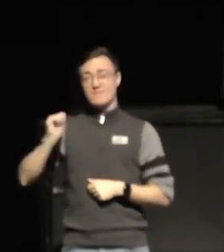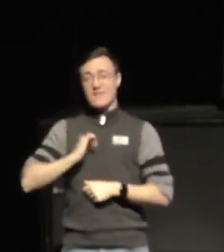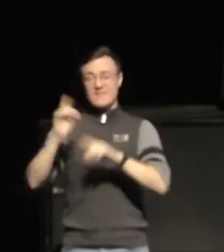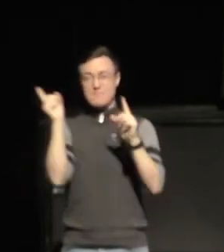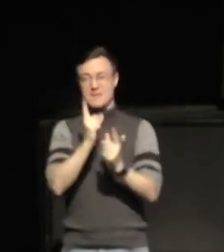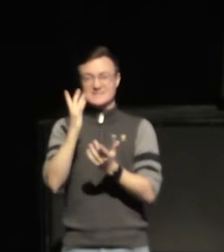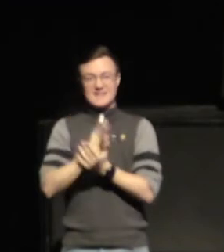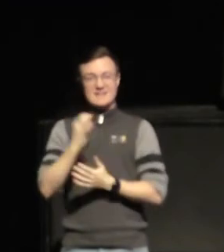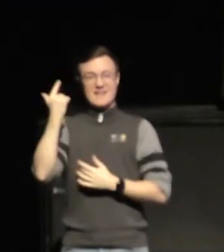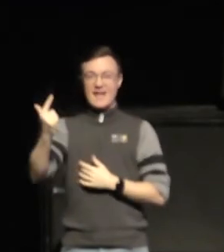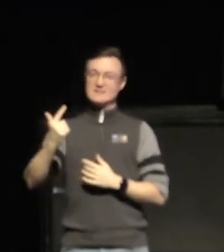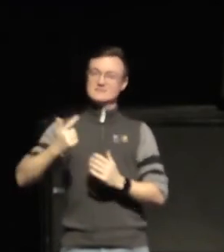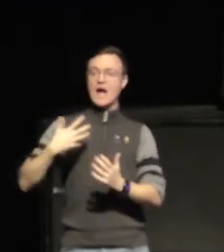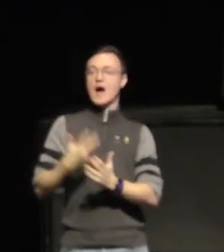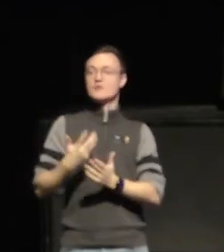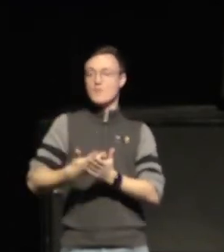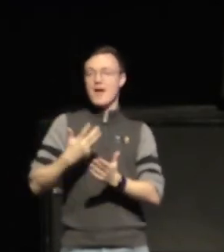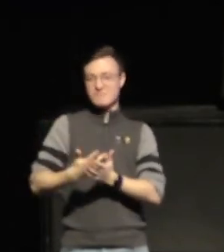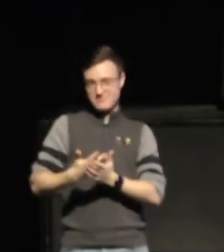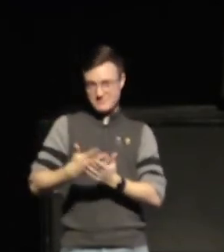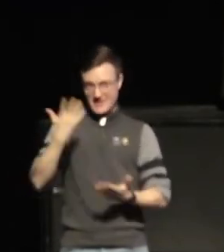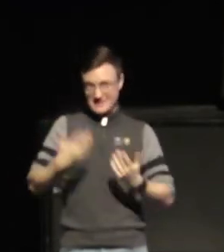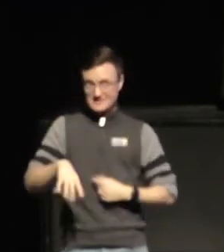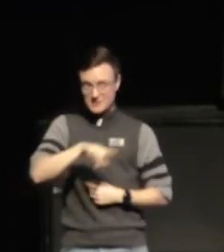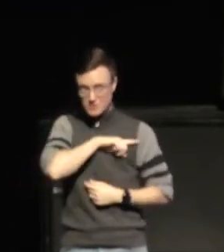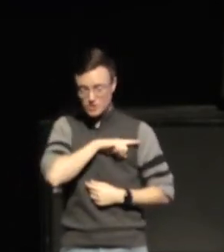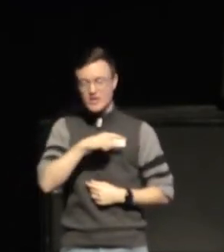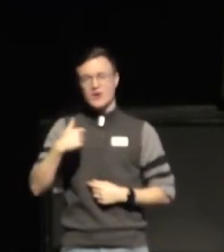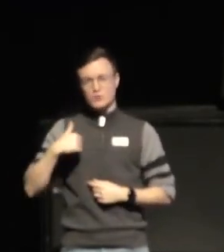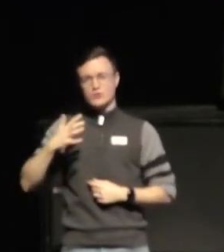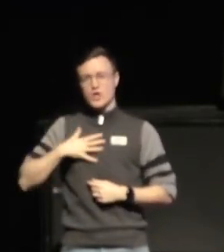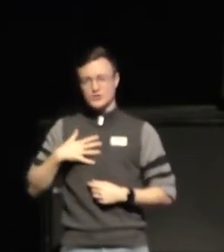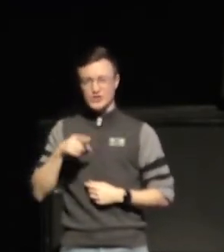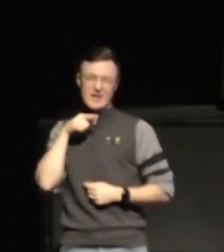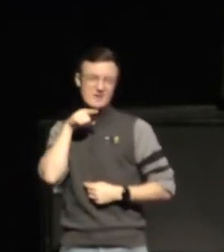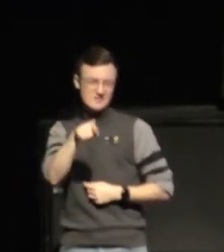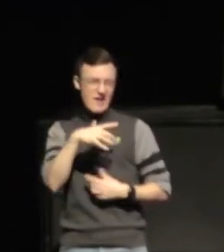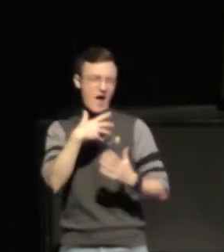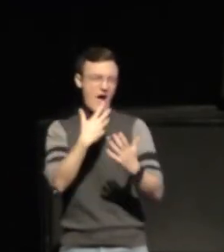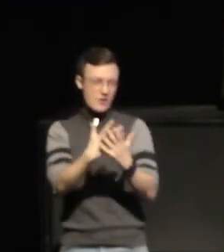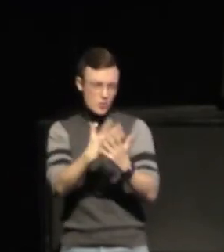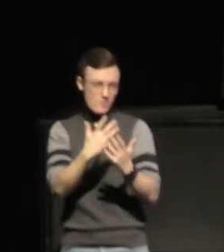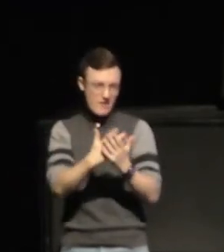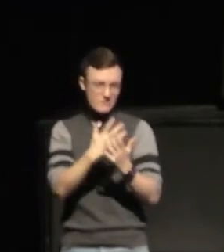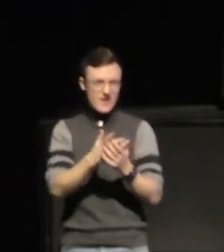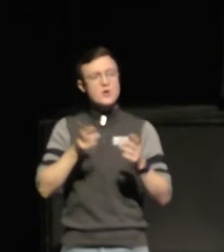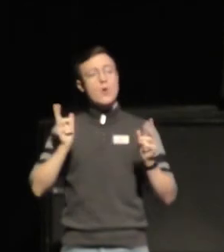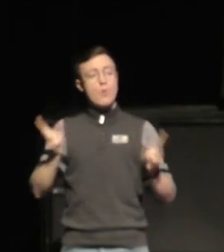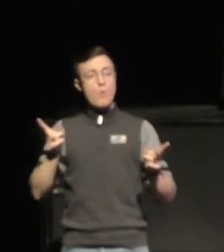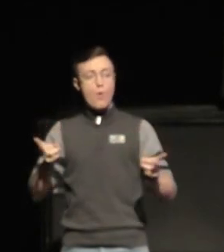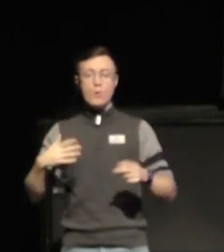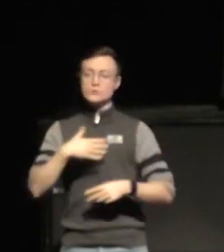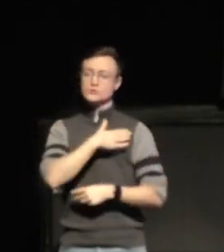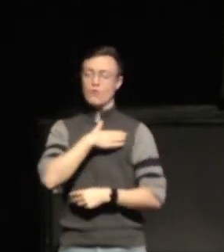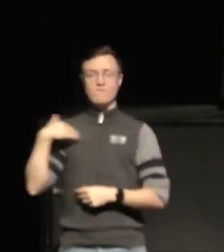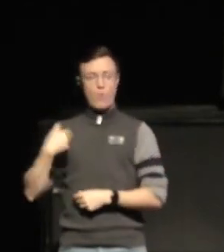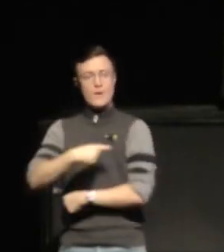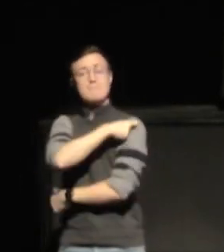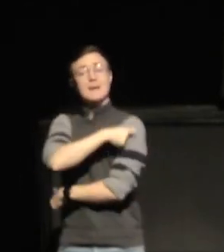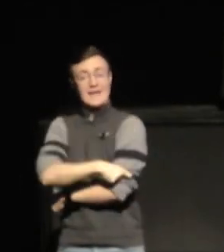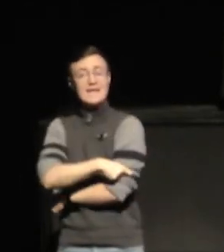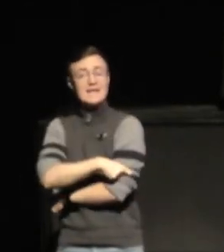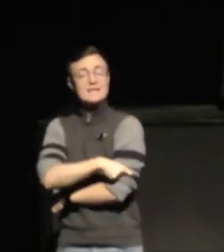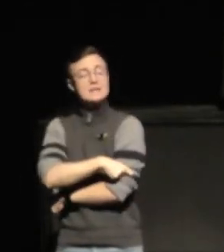human rights increasingly, and I think that those discourses and also the obligations that